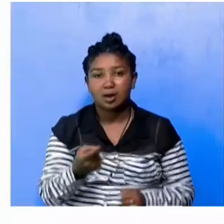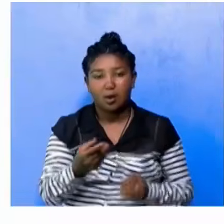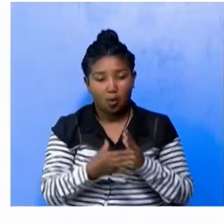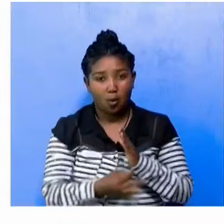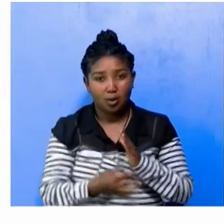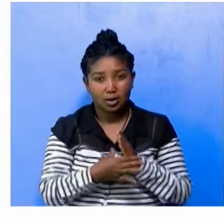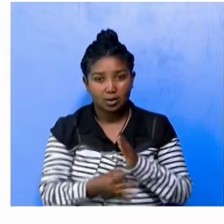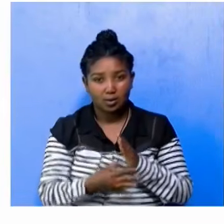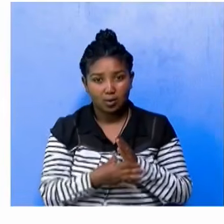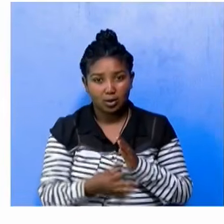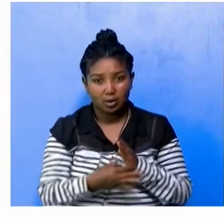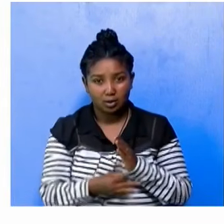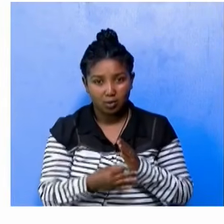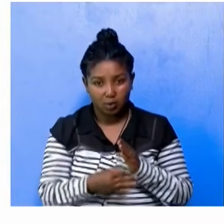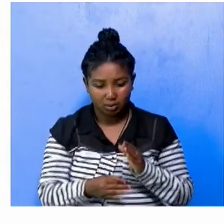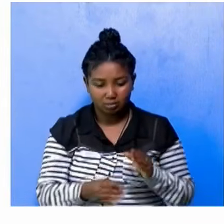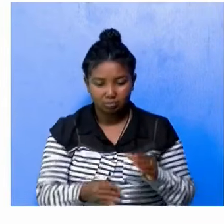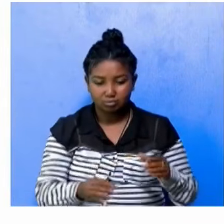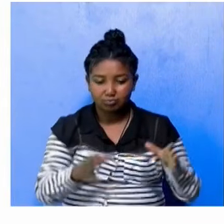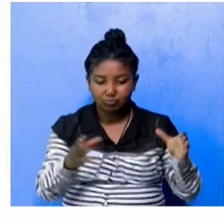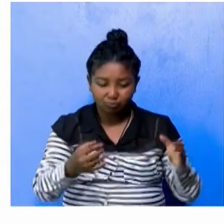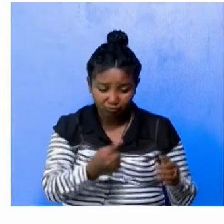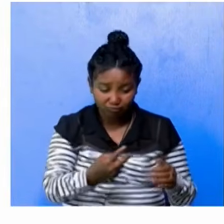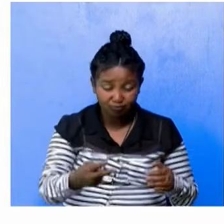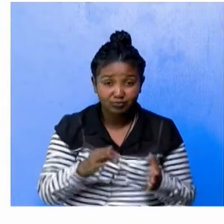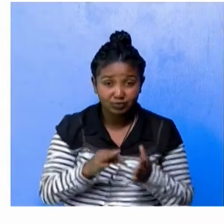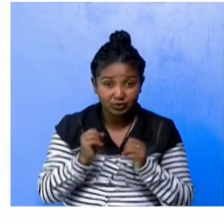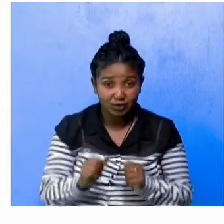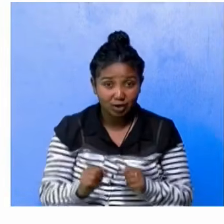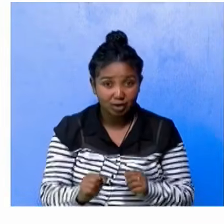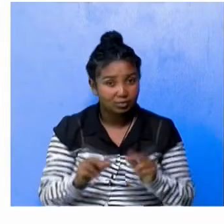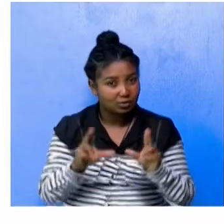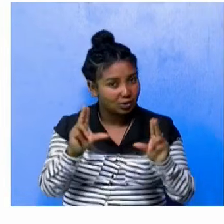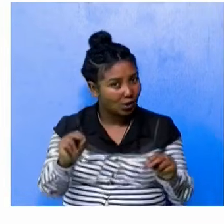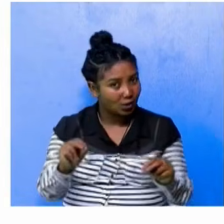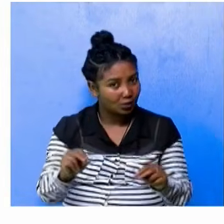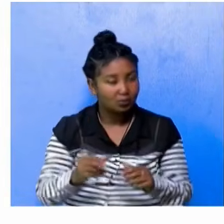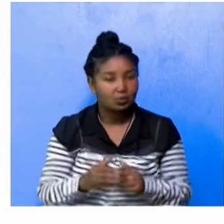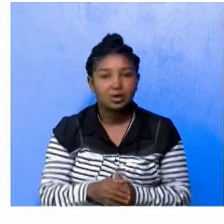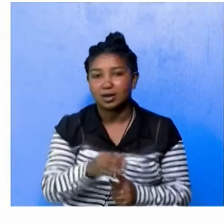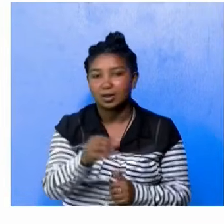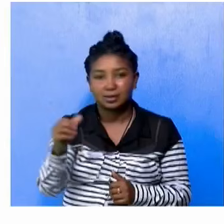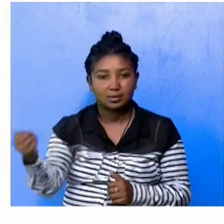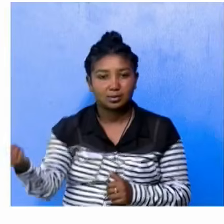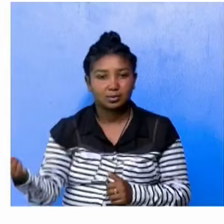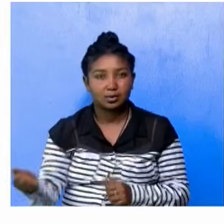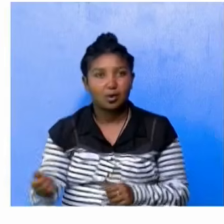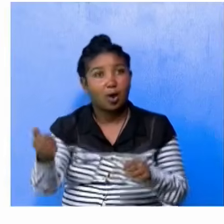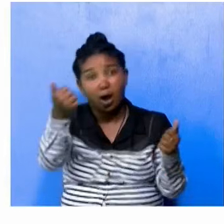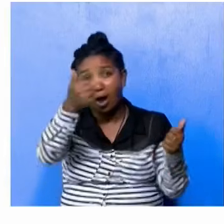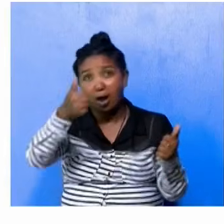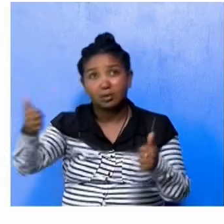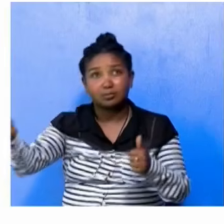here? Oil. The word oil here. Another one is air.